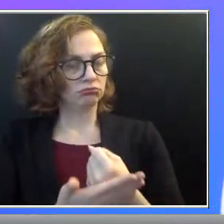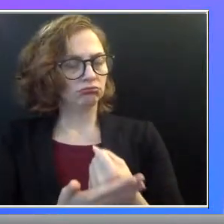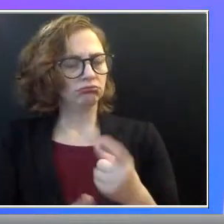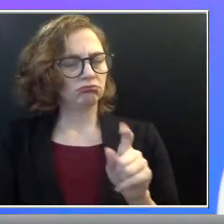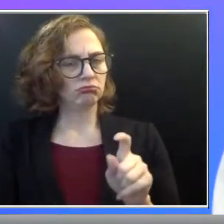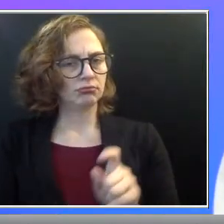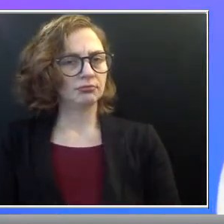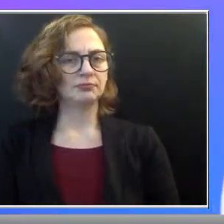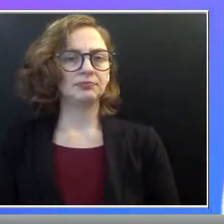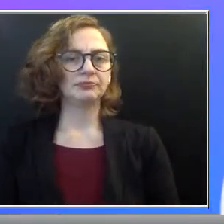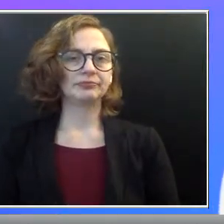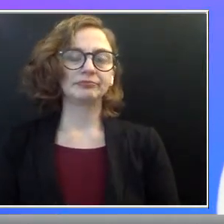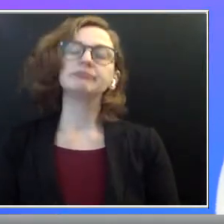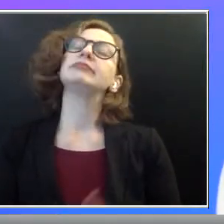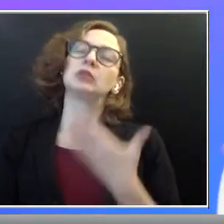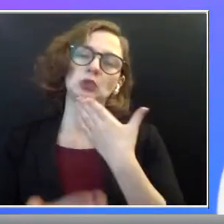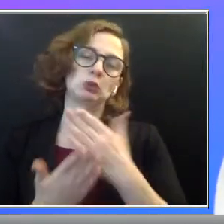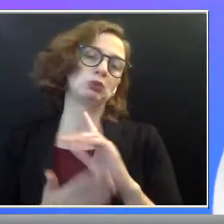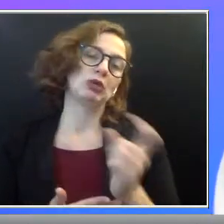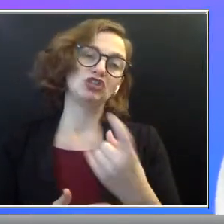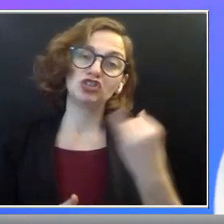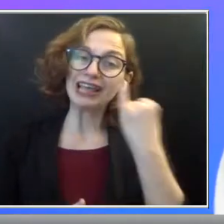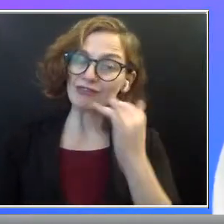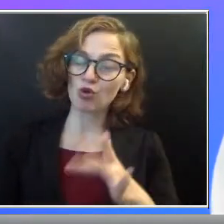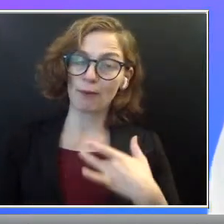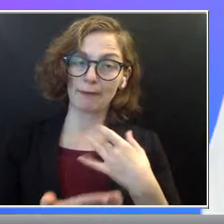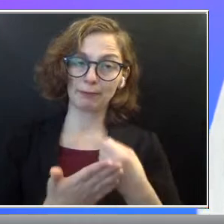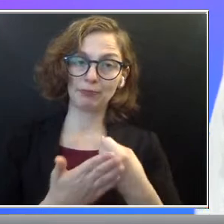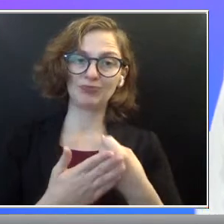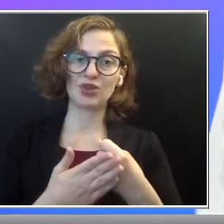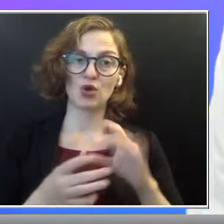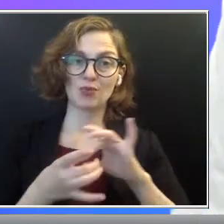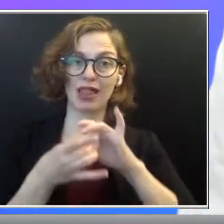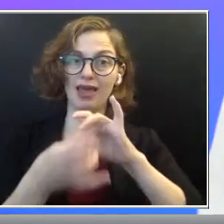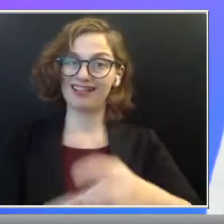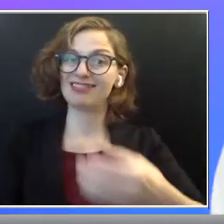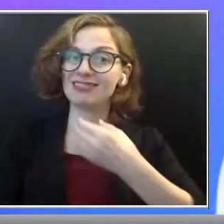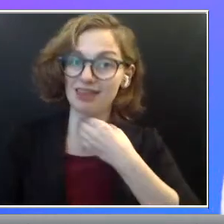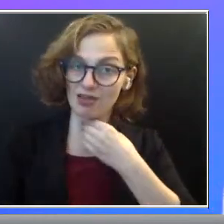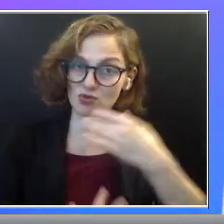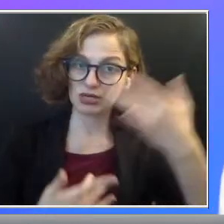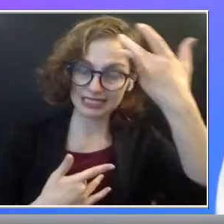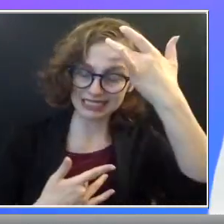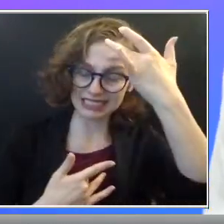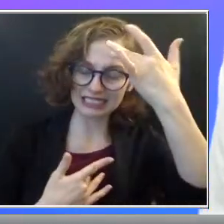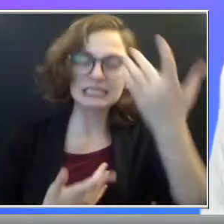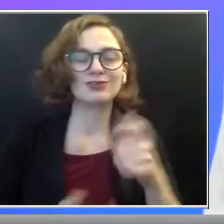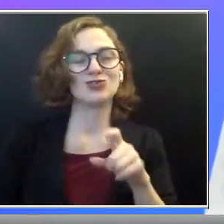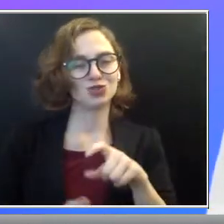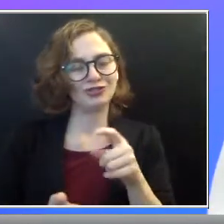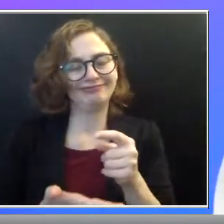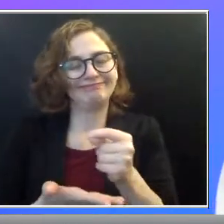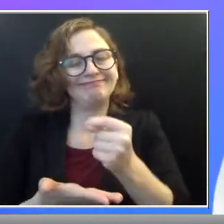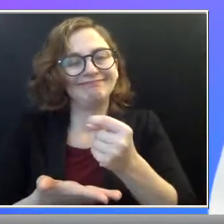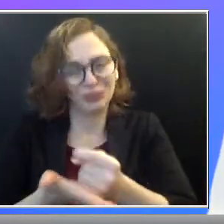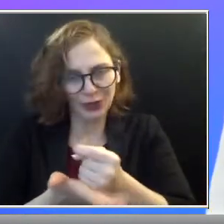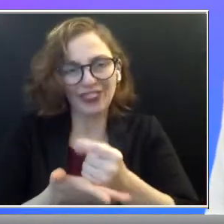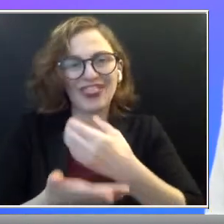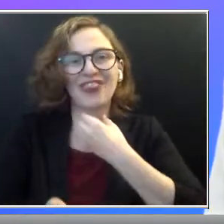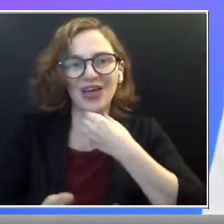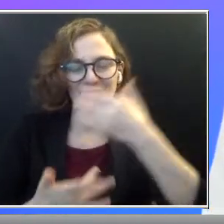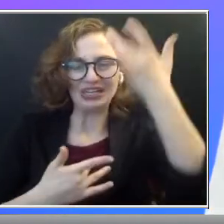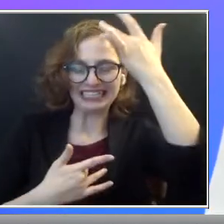thyroid disease, the most important thing to do is get the thyroid disease treated. Right. But as you heard, that can sometimes take a while. You may be